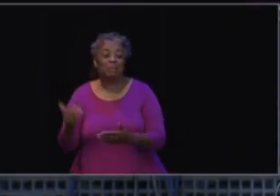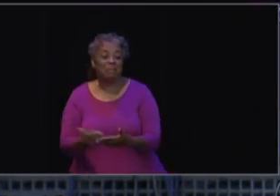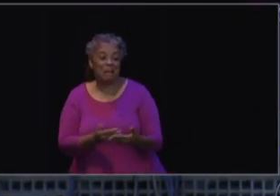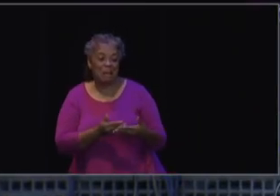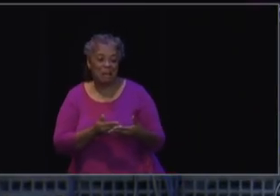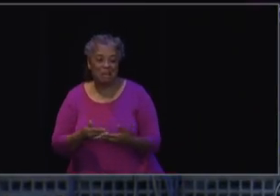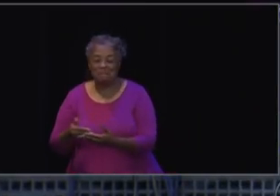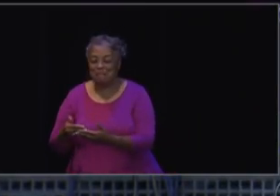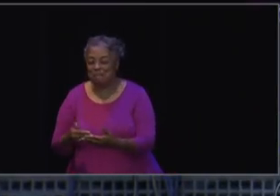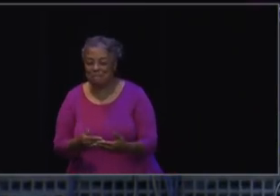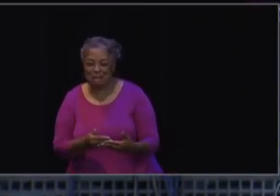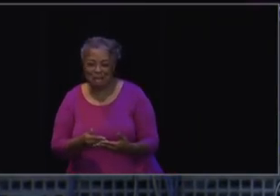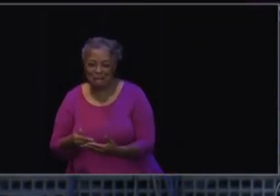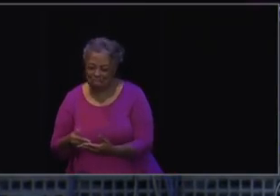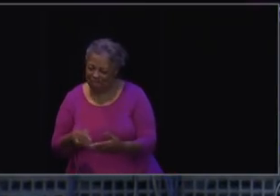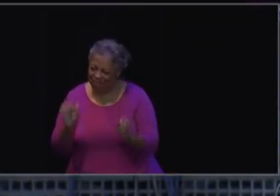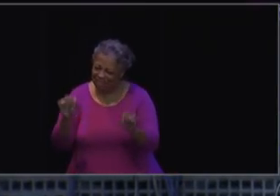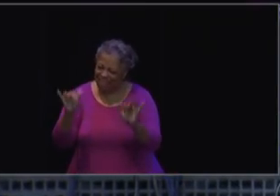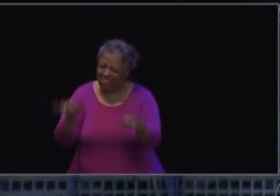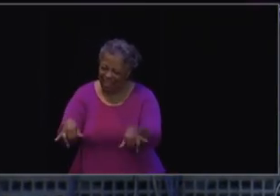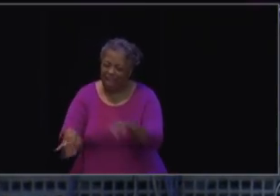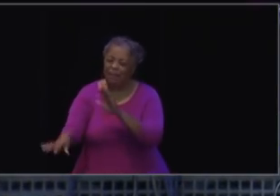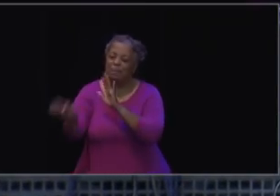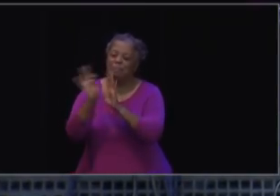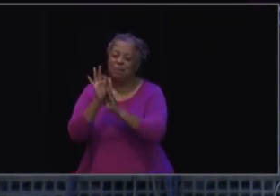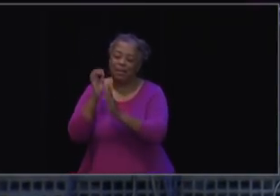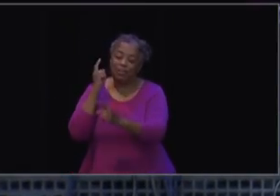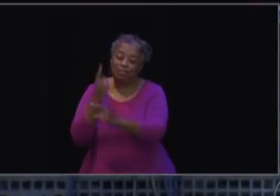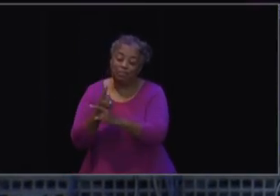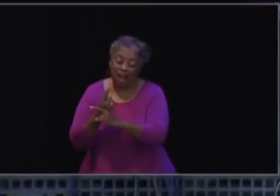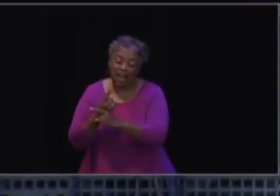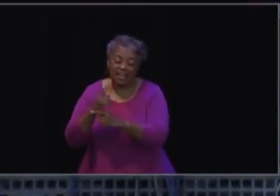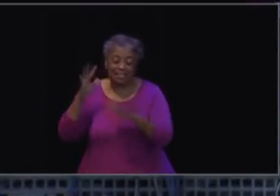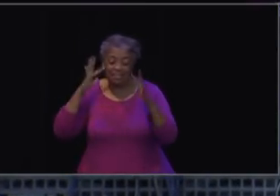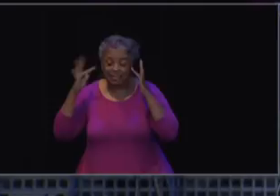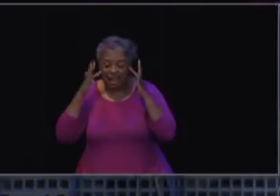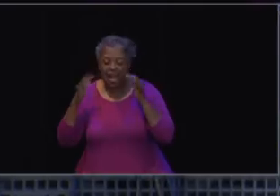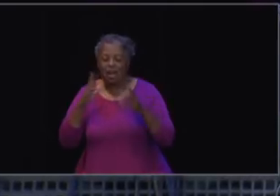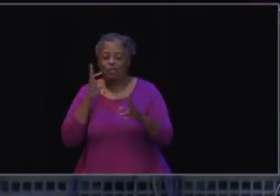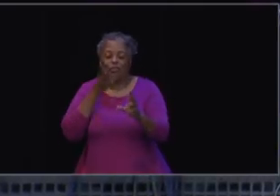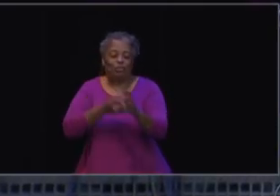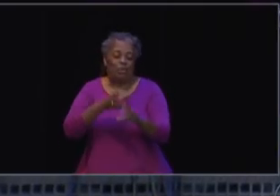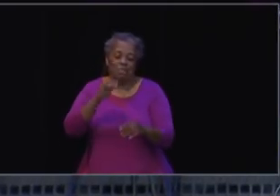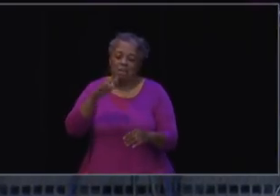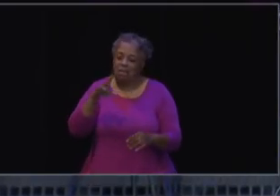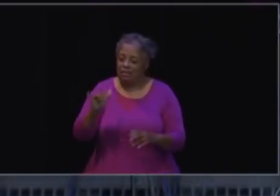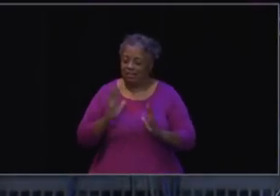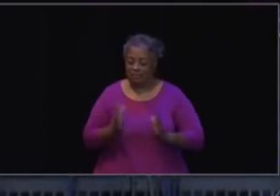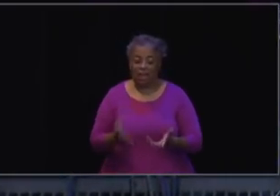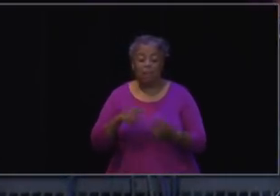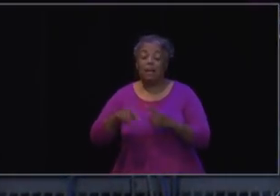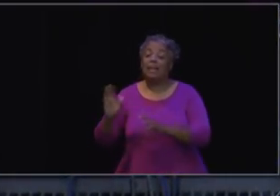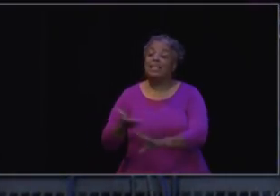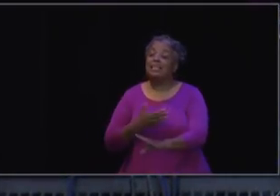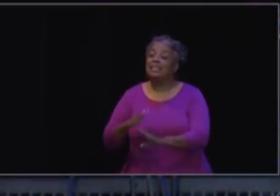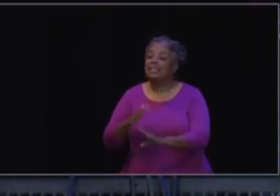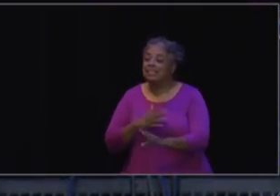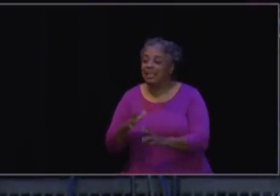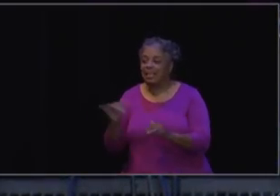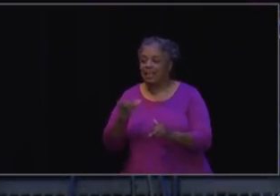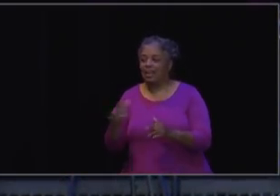baby. Yeah, exactly. And pick a harmony or just do the melody, it's fine. But sing like with